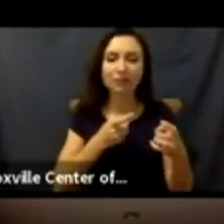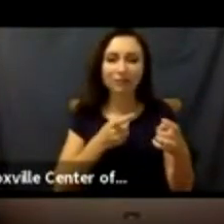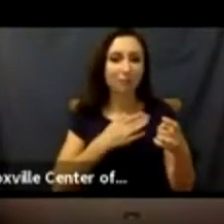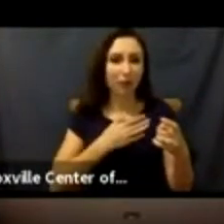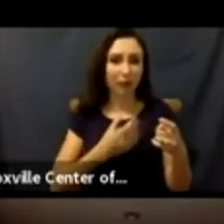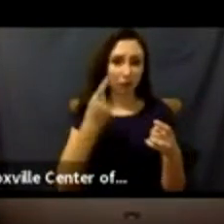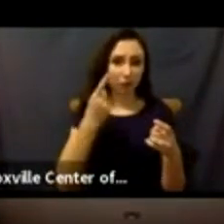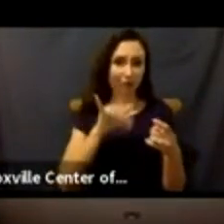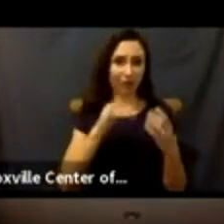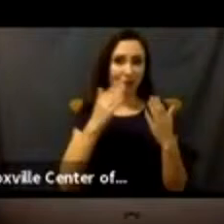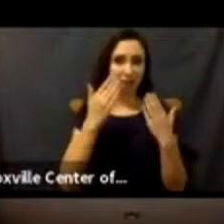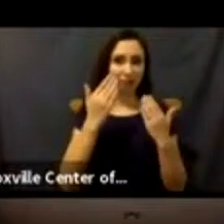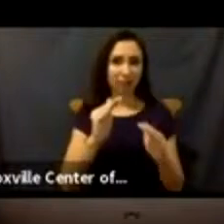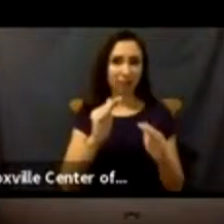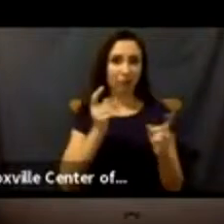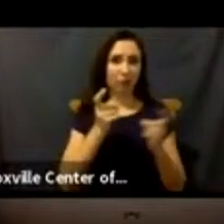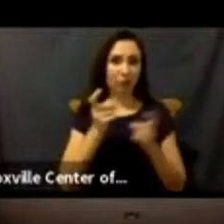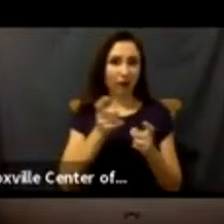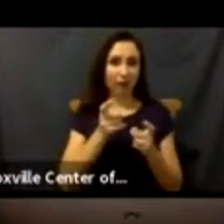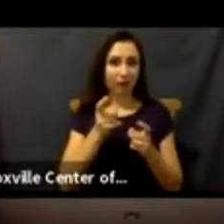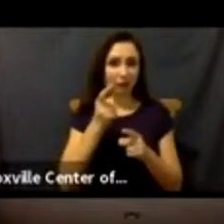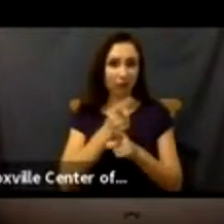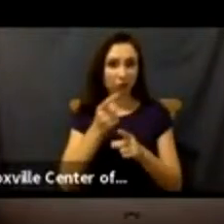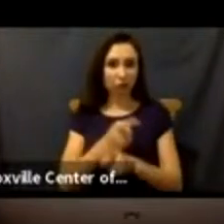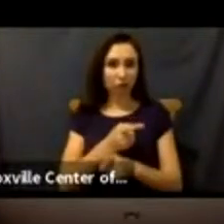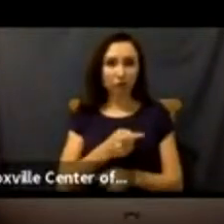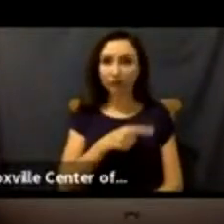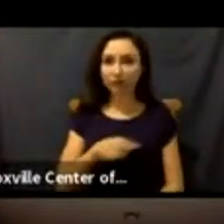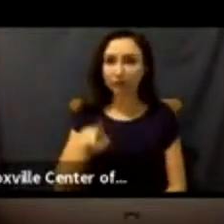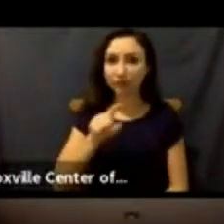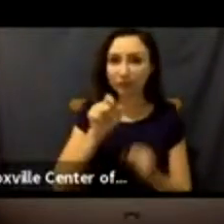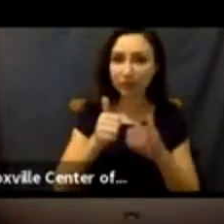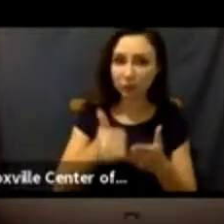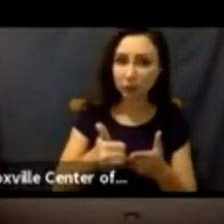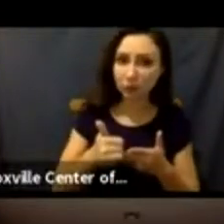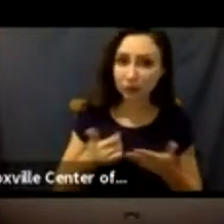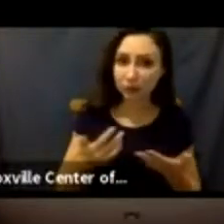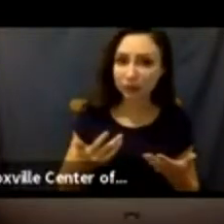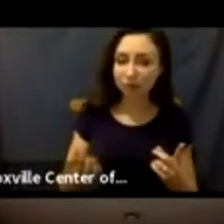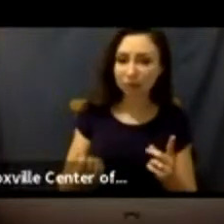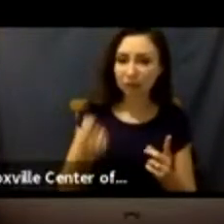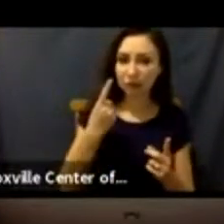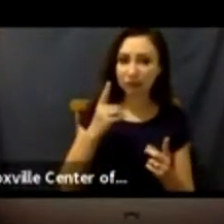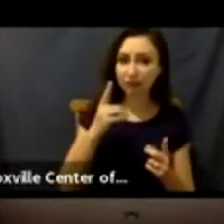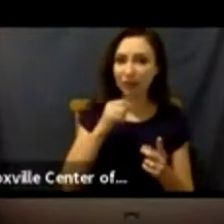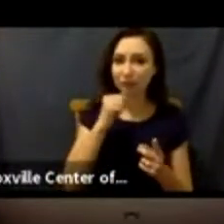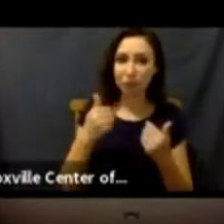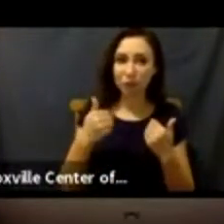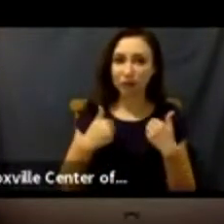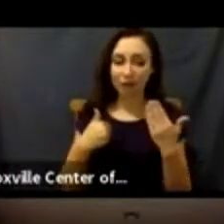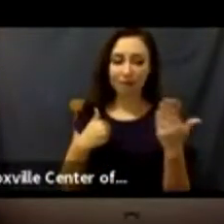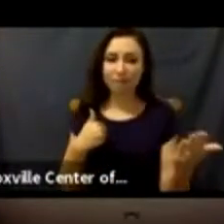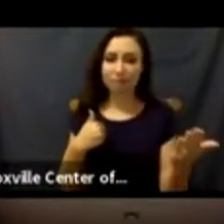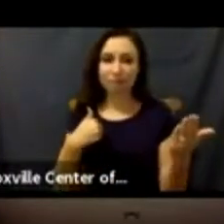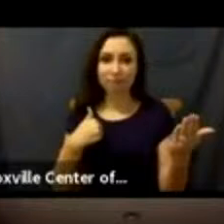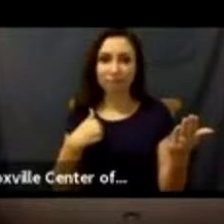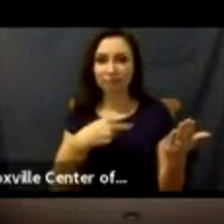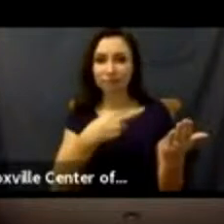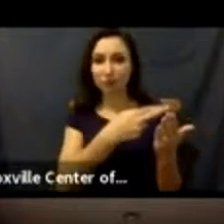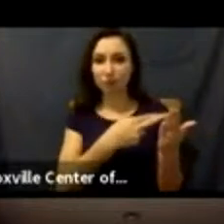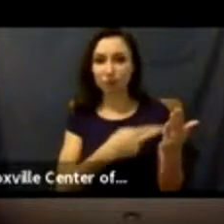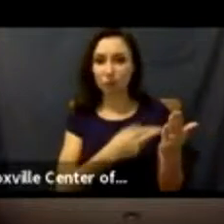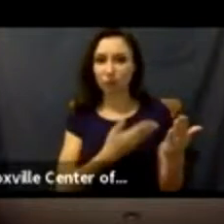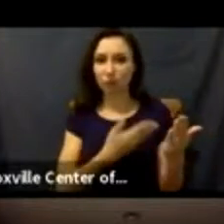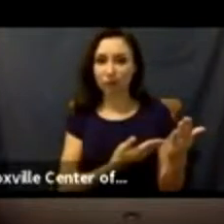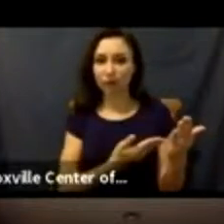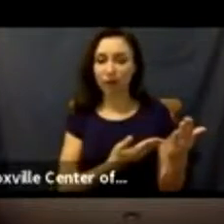correct, maybe have board members help me out on that. I don't have the regulation in front of me right now. It included